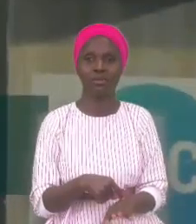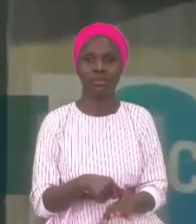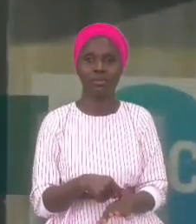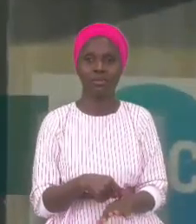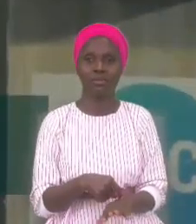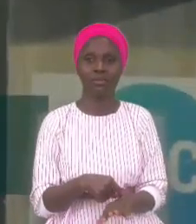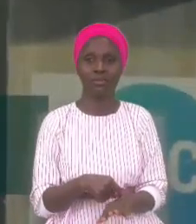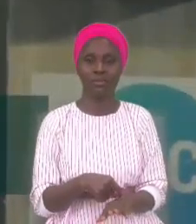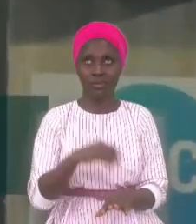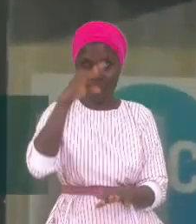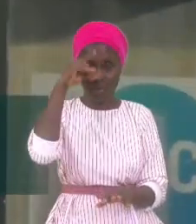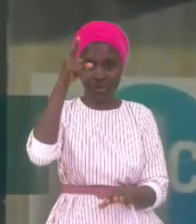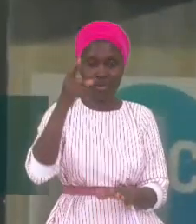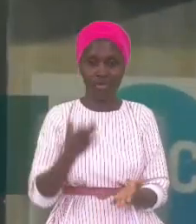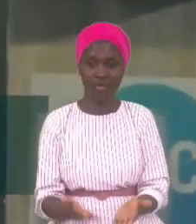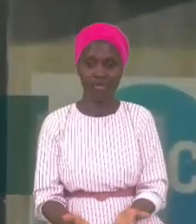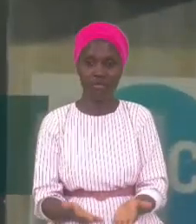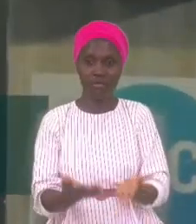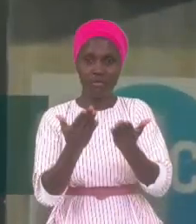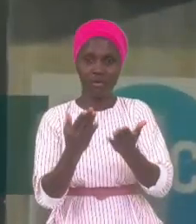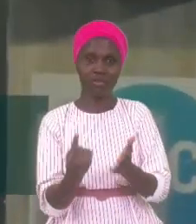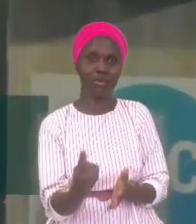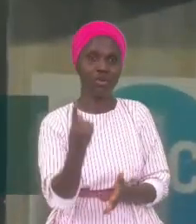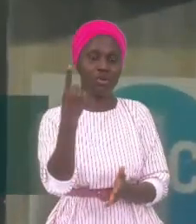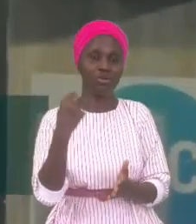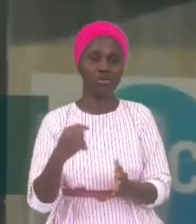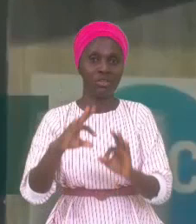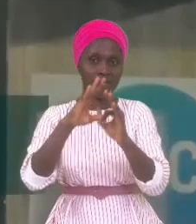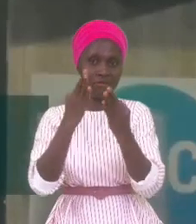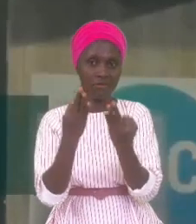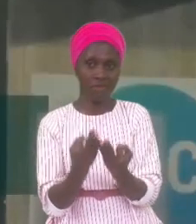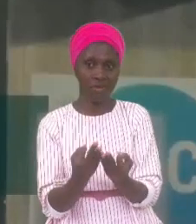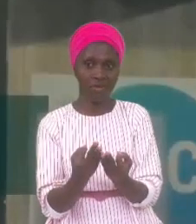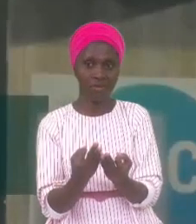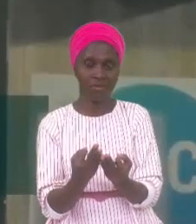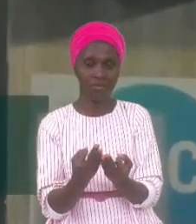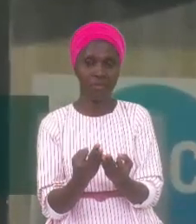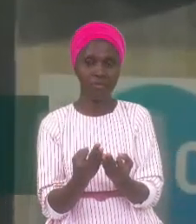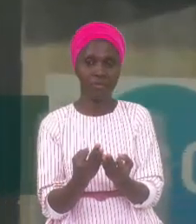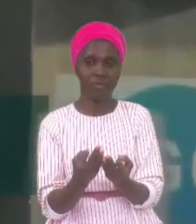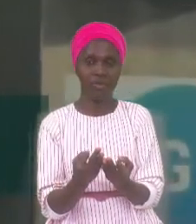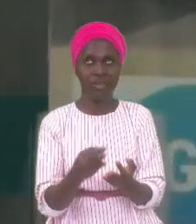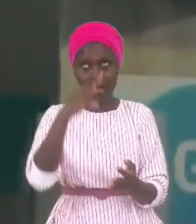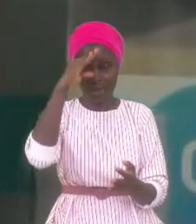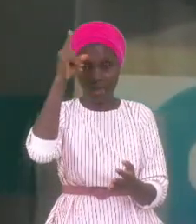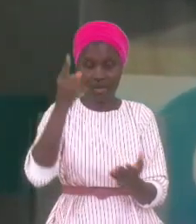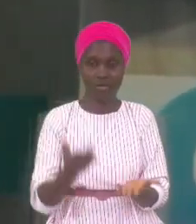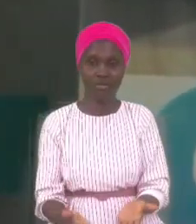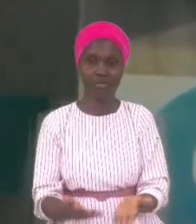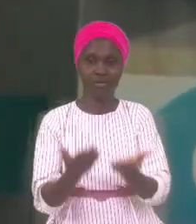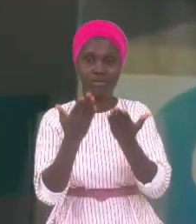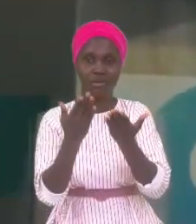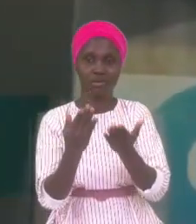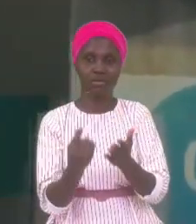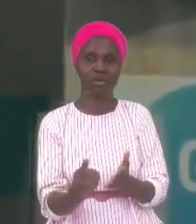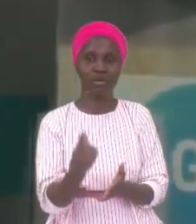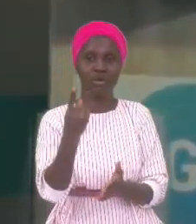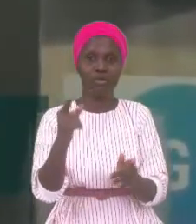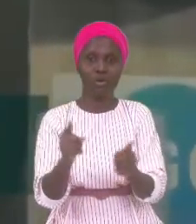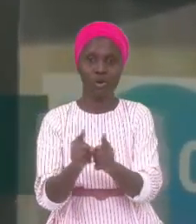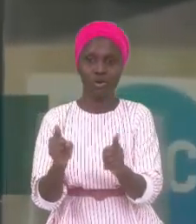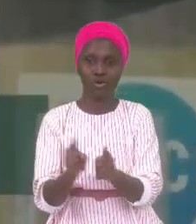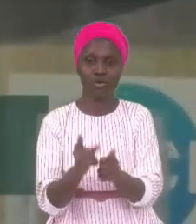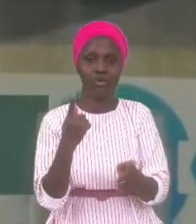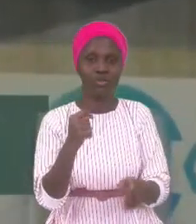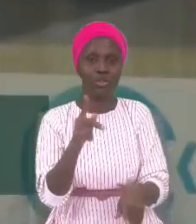He'll raise up a household, he'll raise up a family, he'll raise up also the